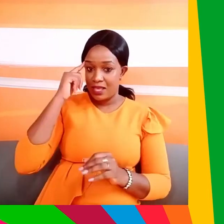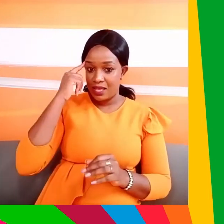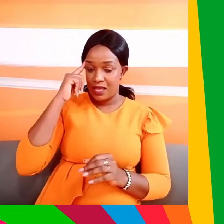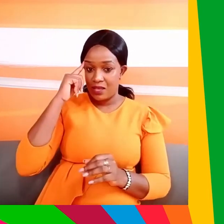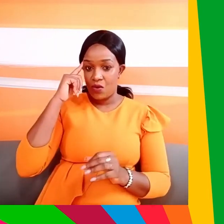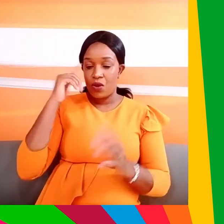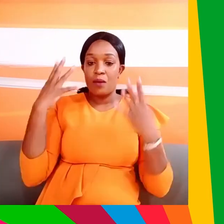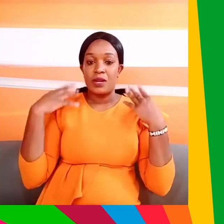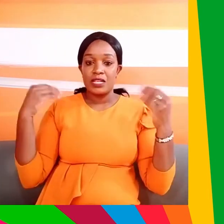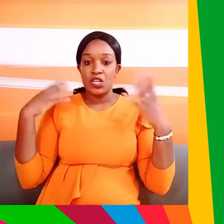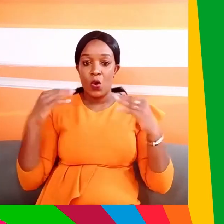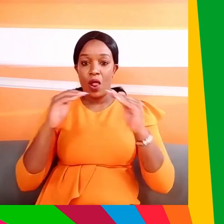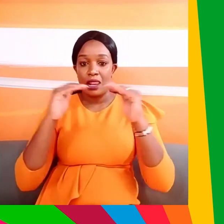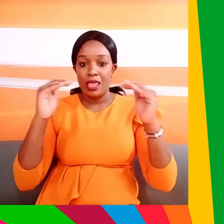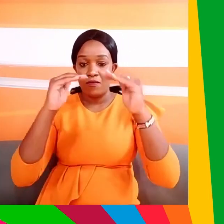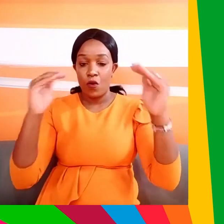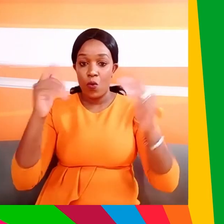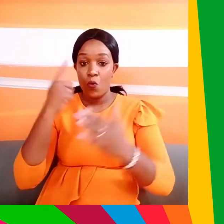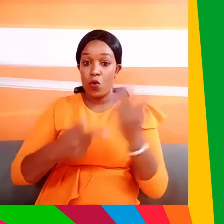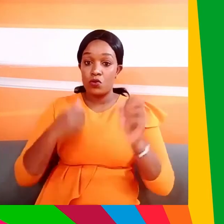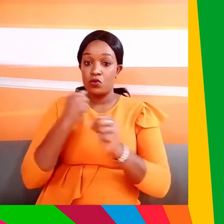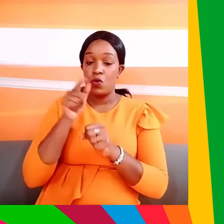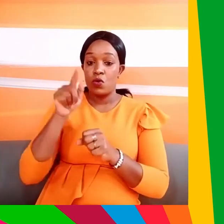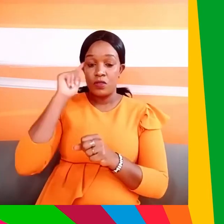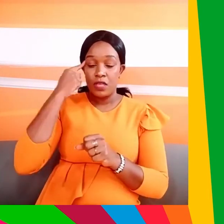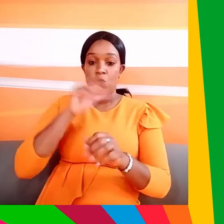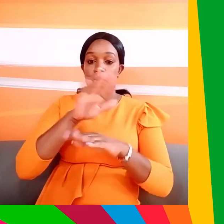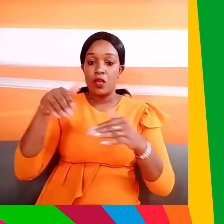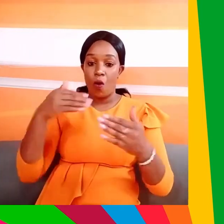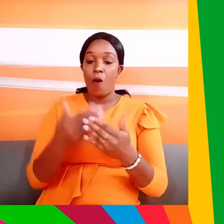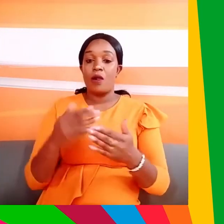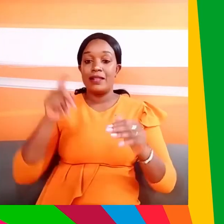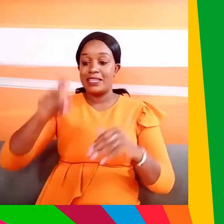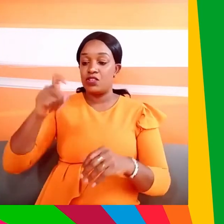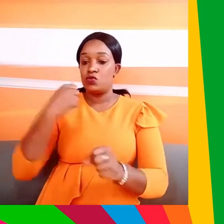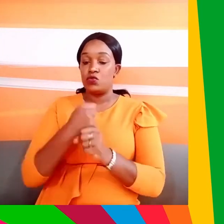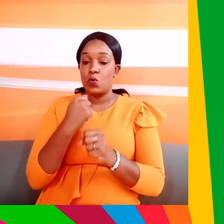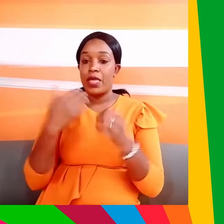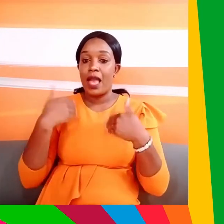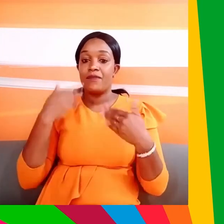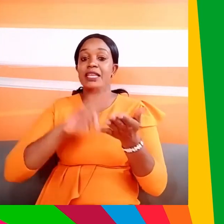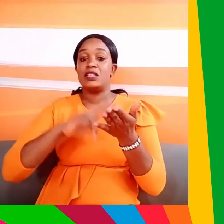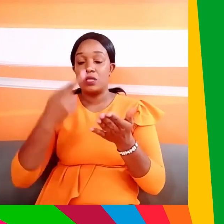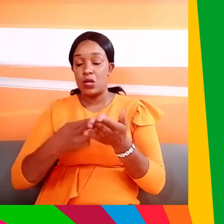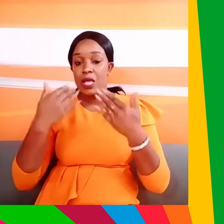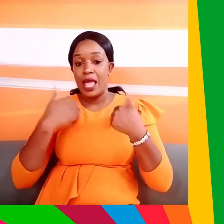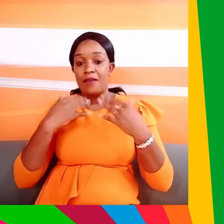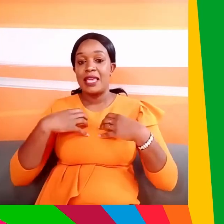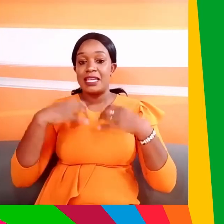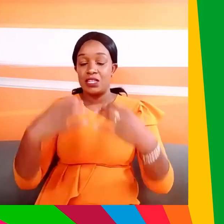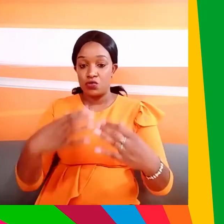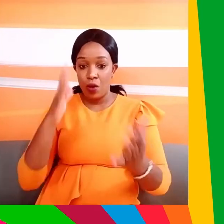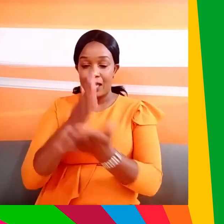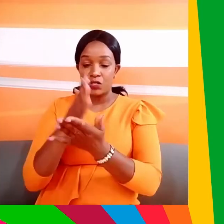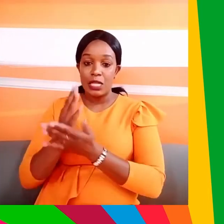level, what do you think we all need to do who have the resources, who have the reach in any way to actually just support